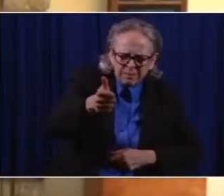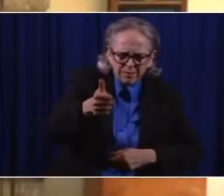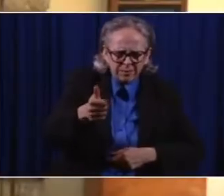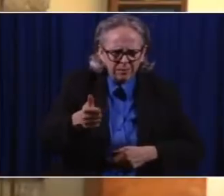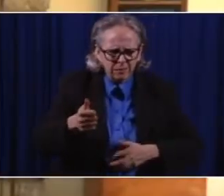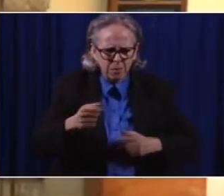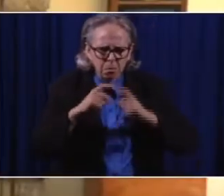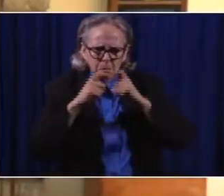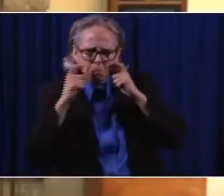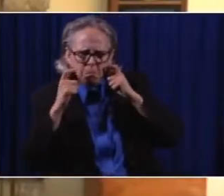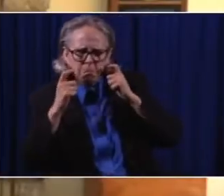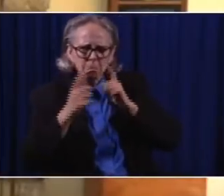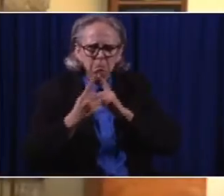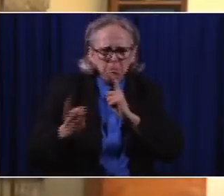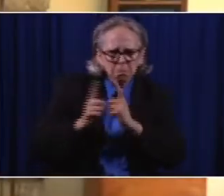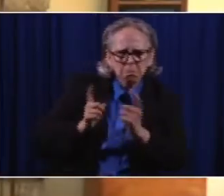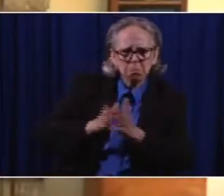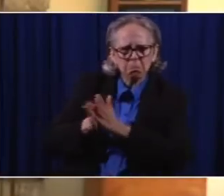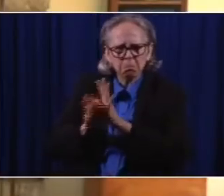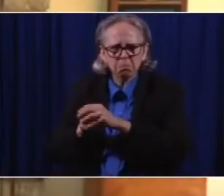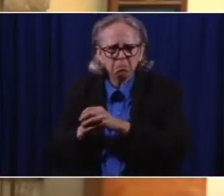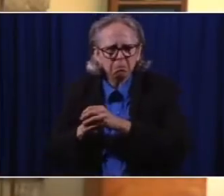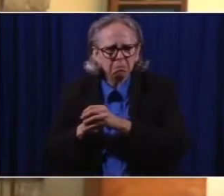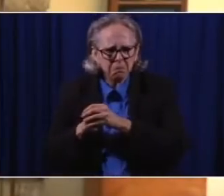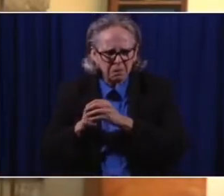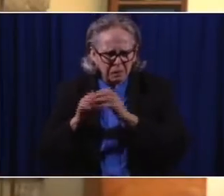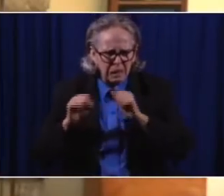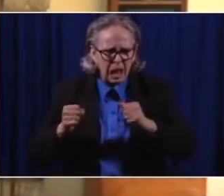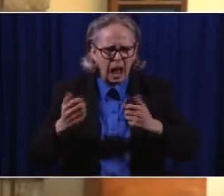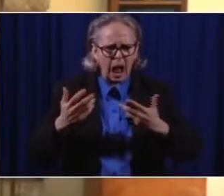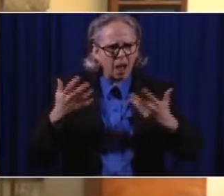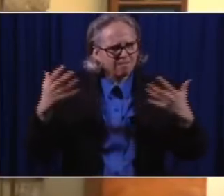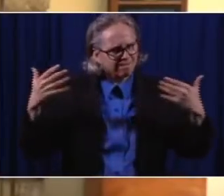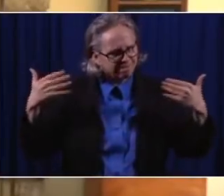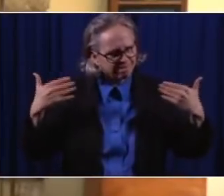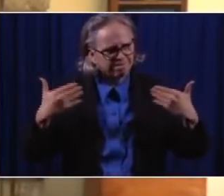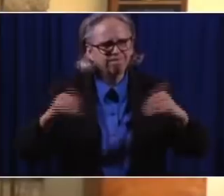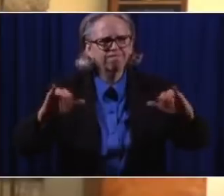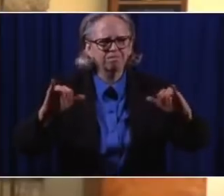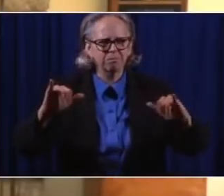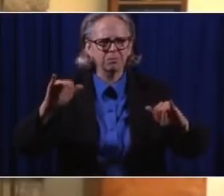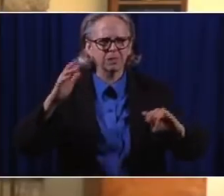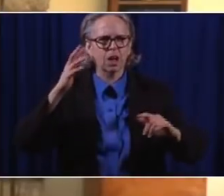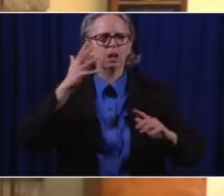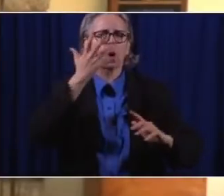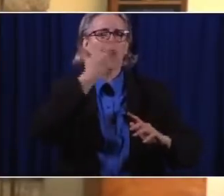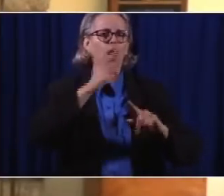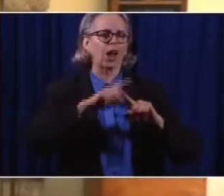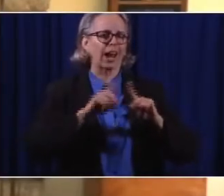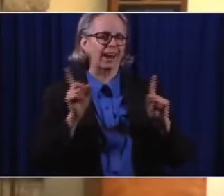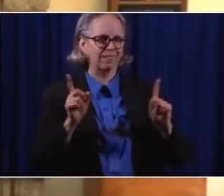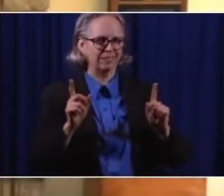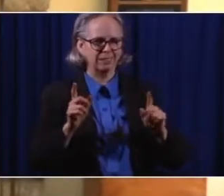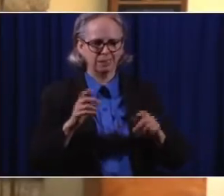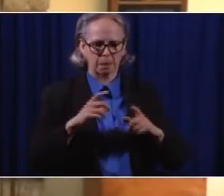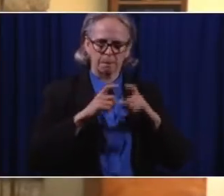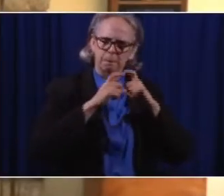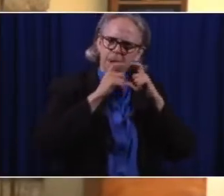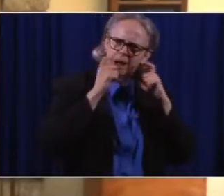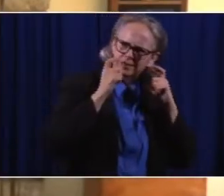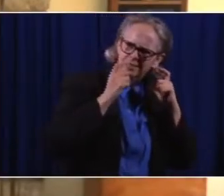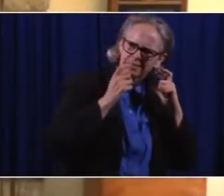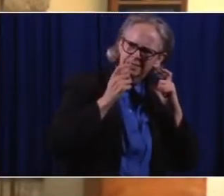way. We have to do them differently. We have to do them wearing a mask. We have to do them with some